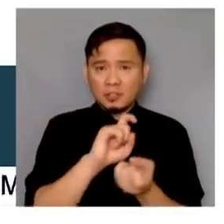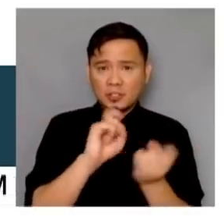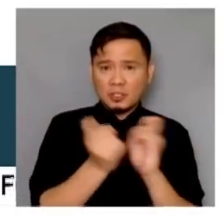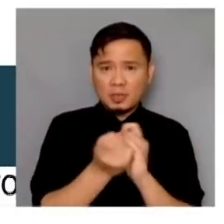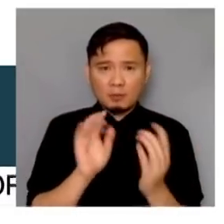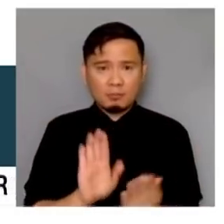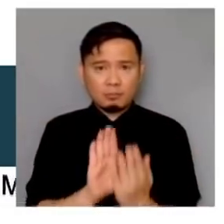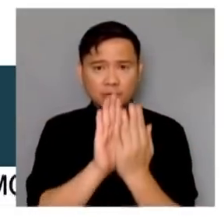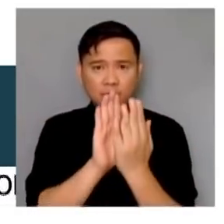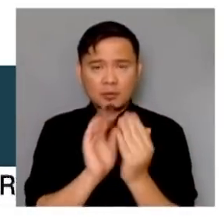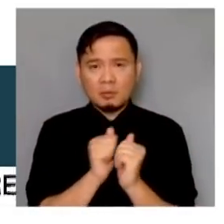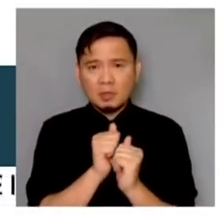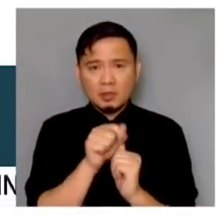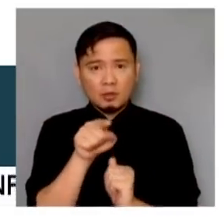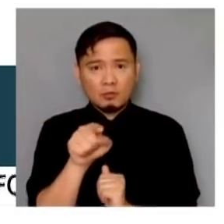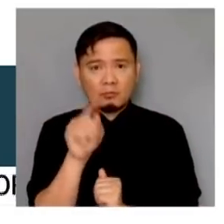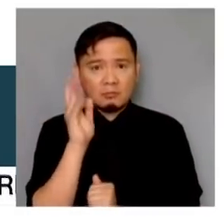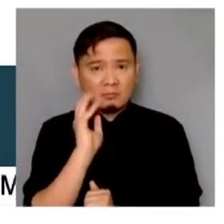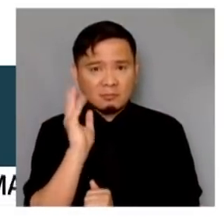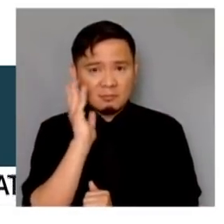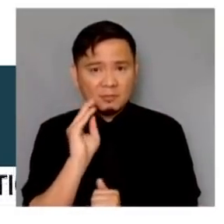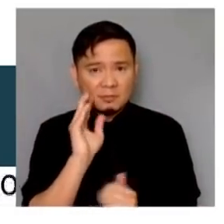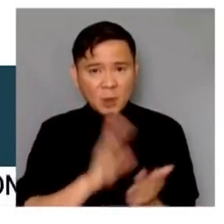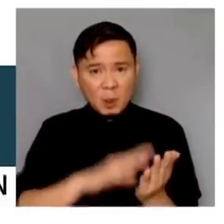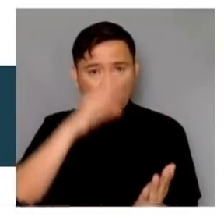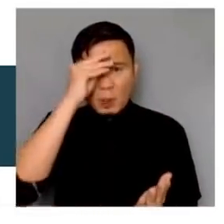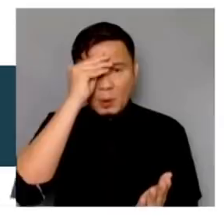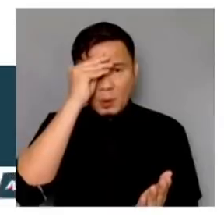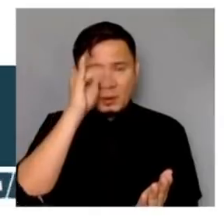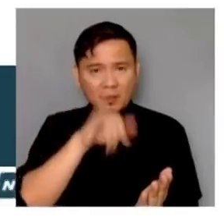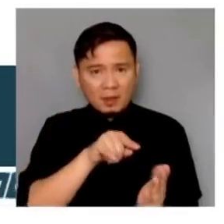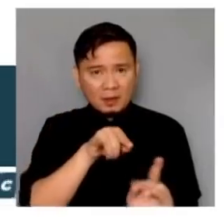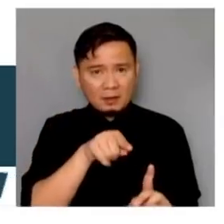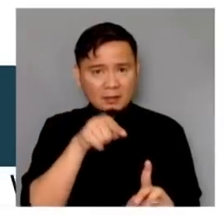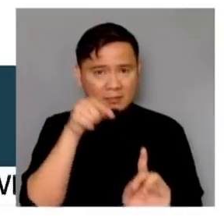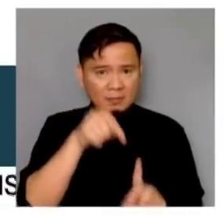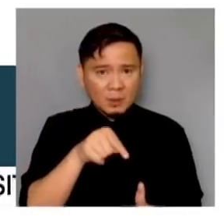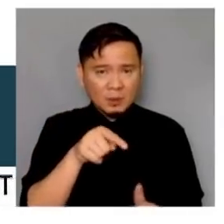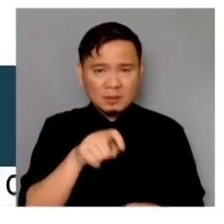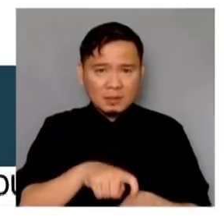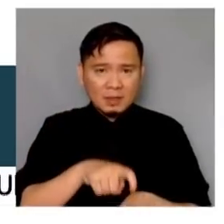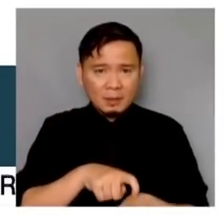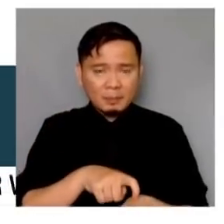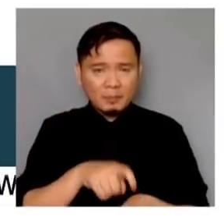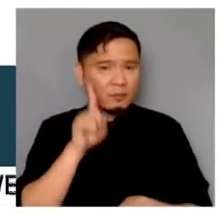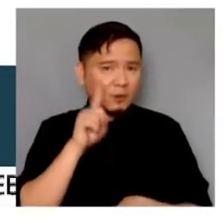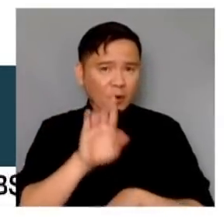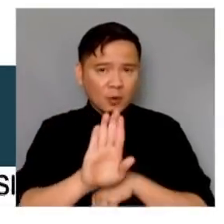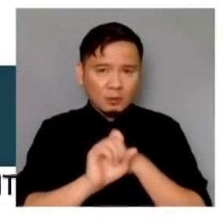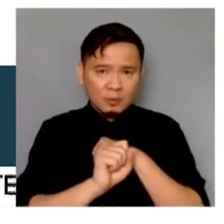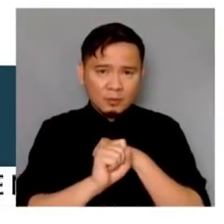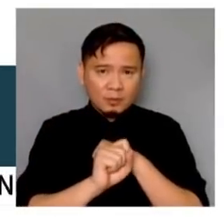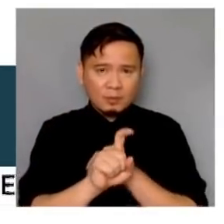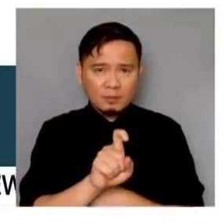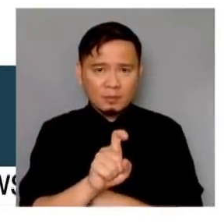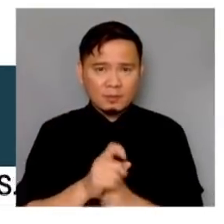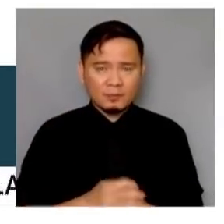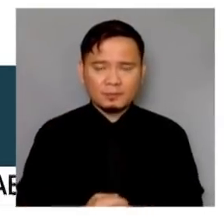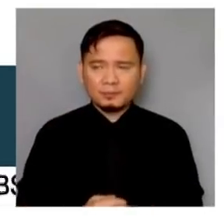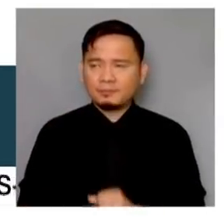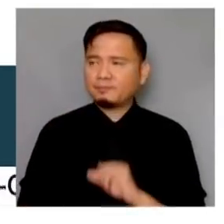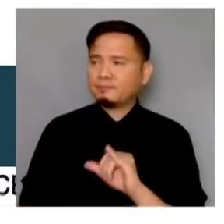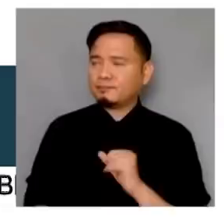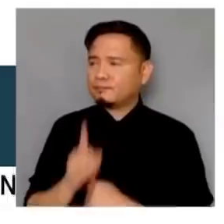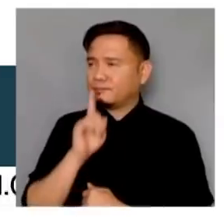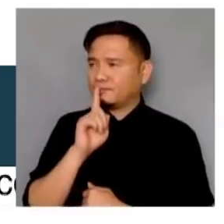learning? Was that a learning point for the campaign, Senator? That was part of the plan,